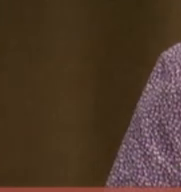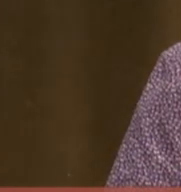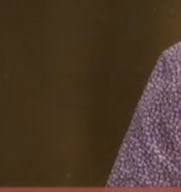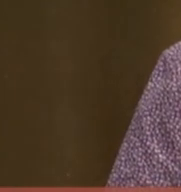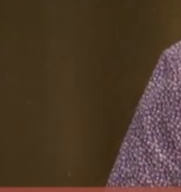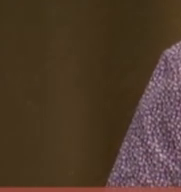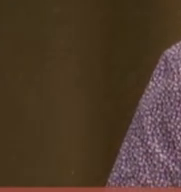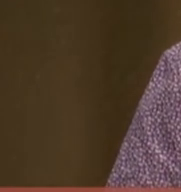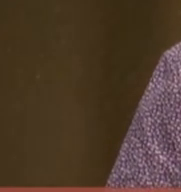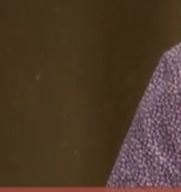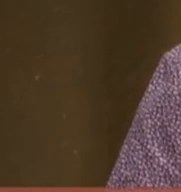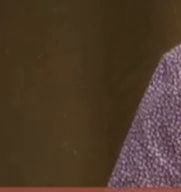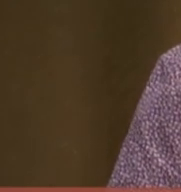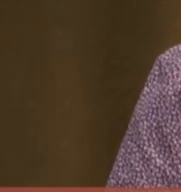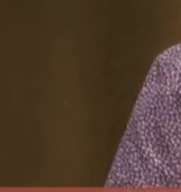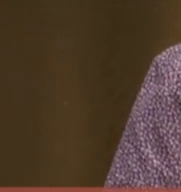Nations